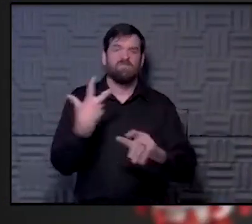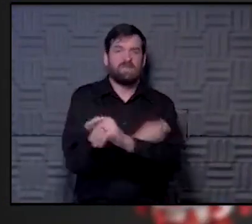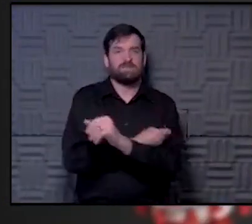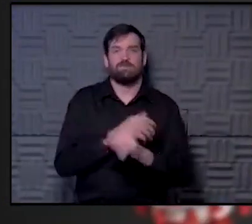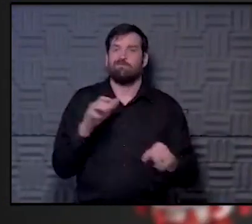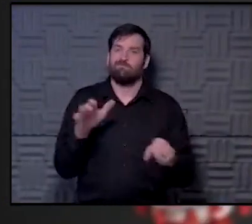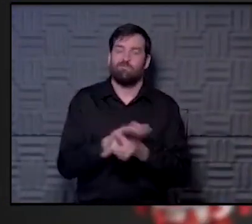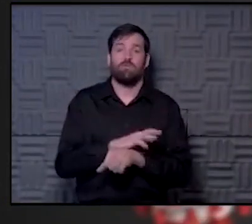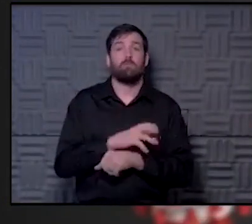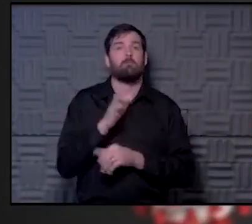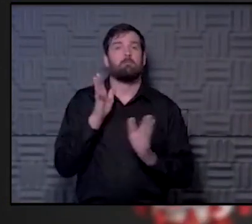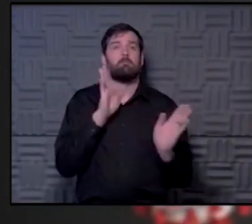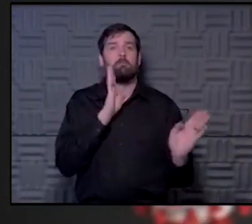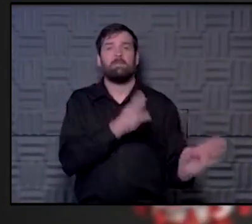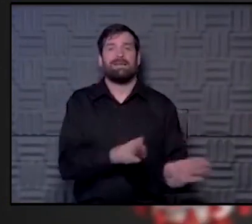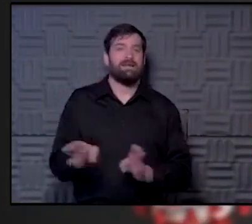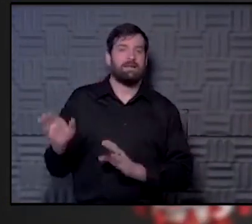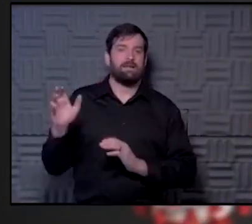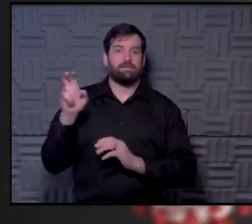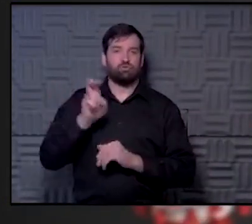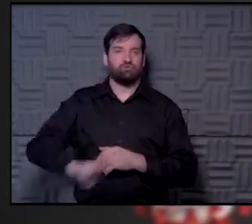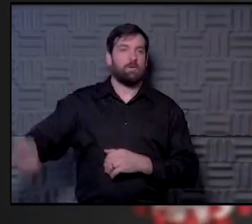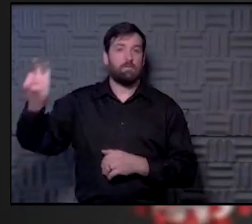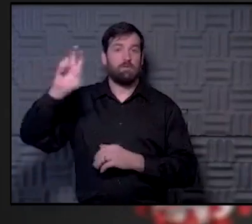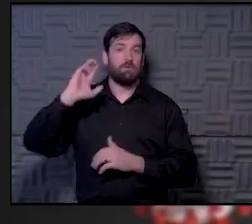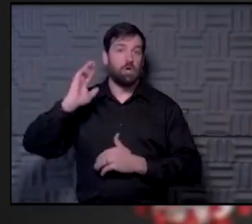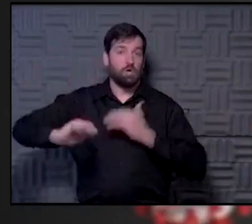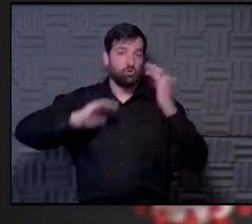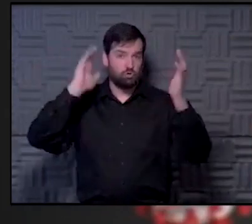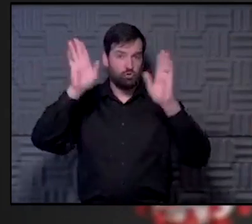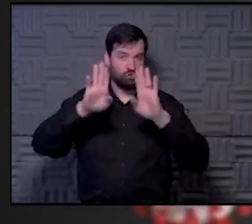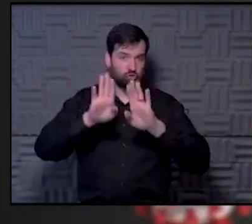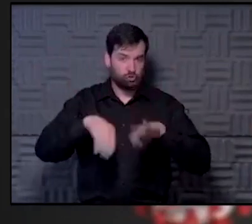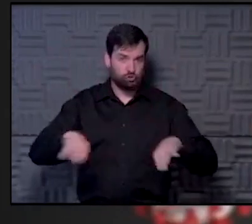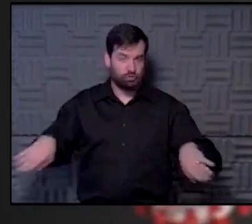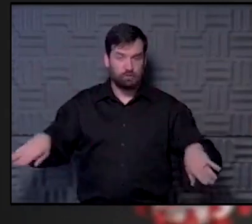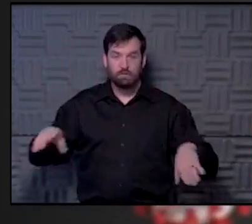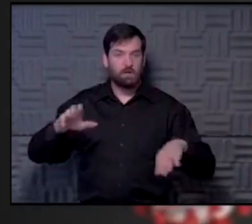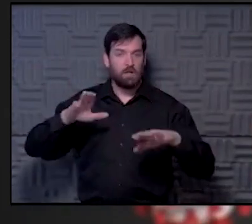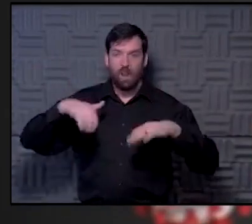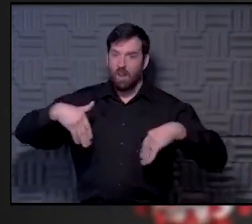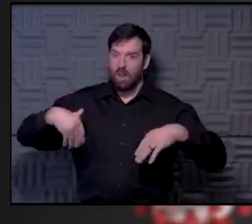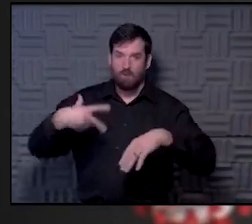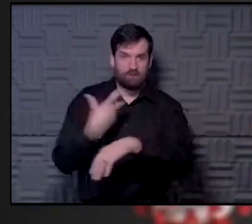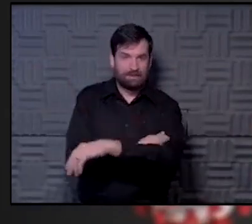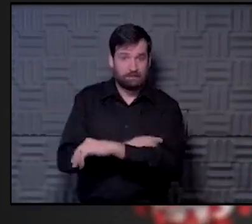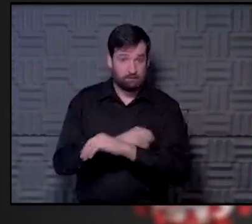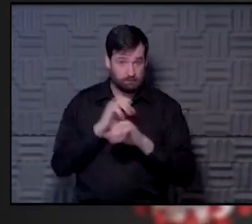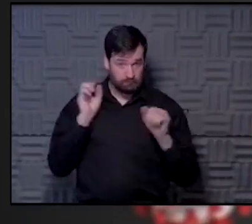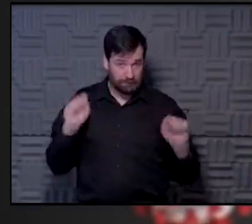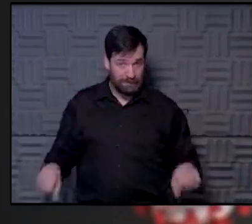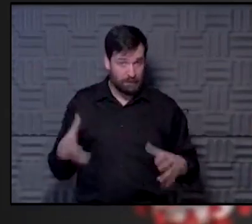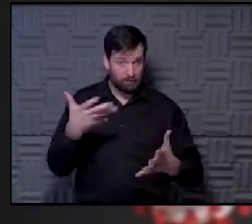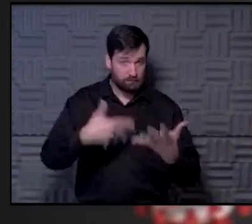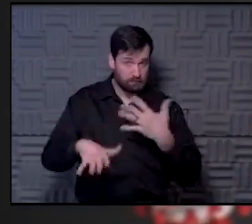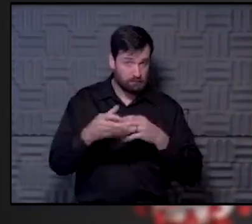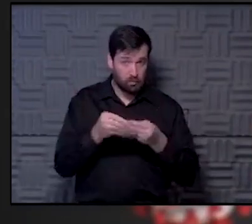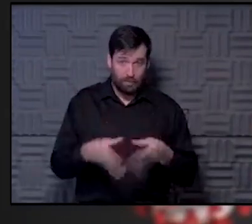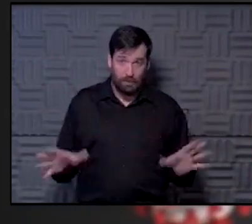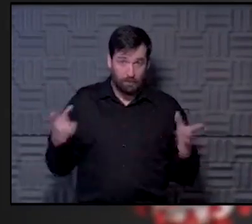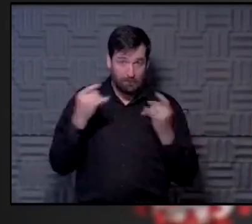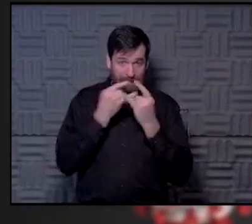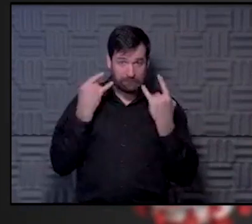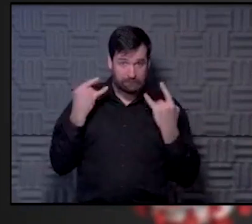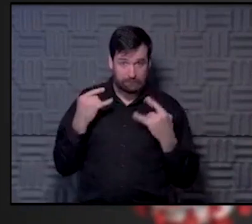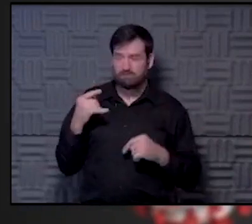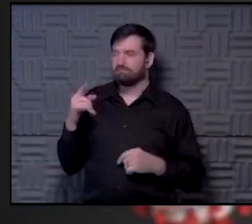trip with adult grandchildren who are not. Is it safe to be around the family without a mask? Well, I think this is